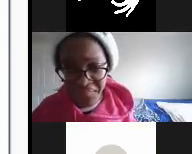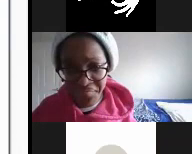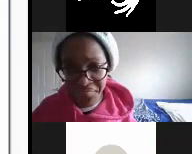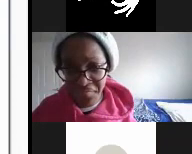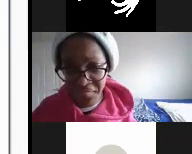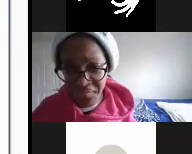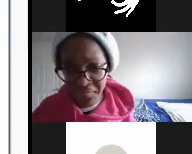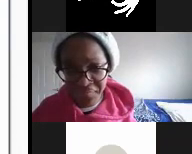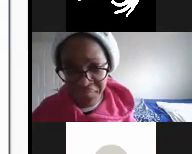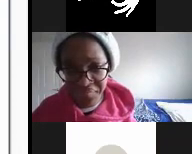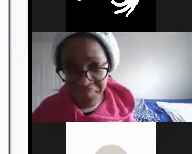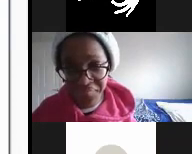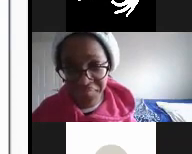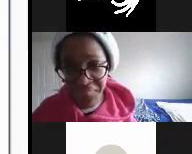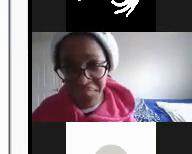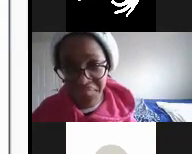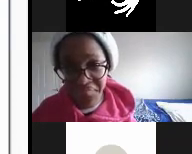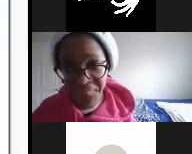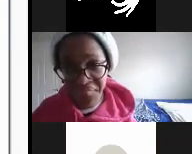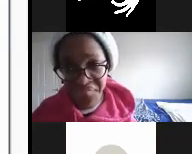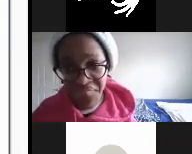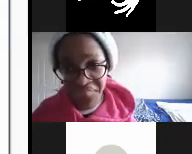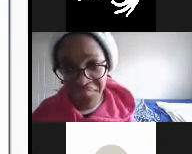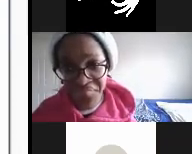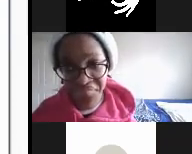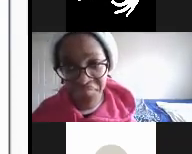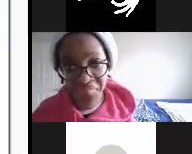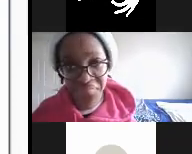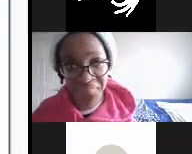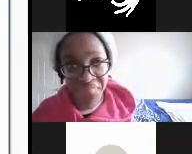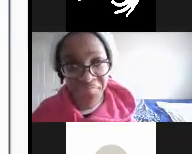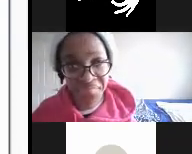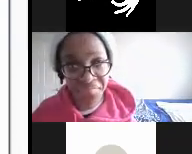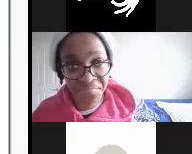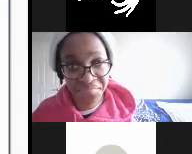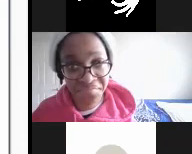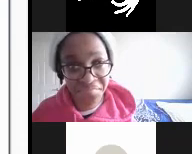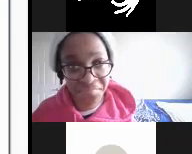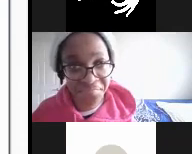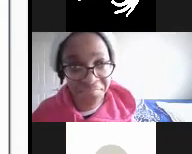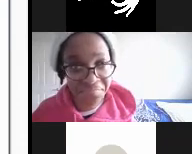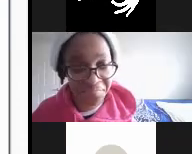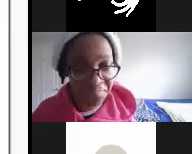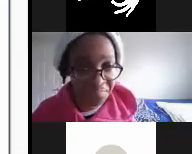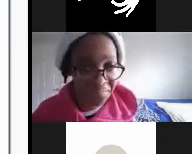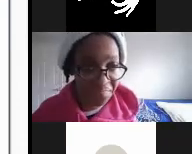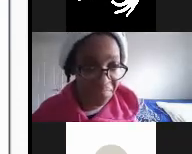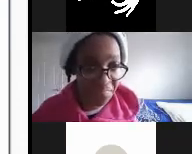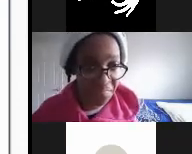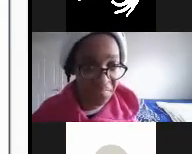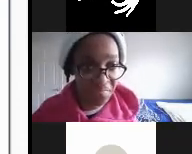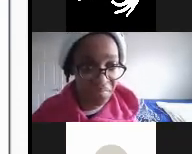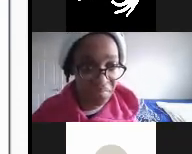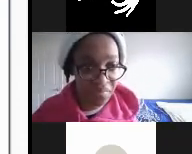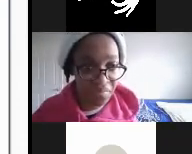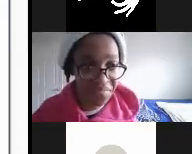respond either to that last question or just in general about what they heard today. Any kind of last thoughts? So let's start with